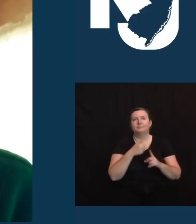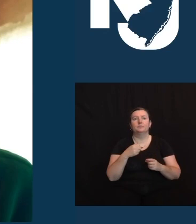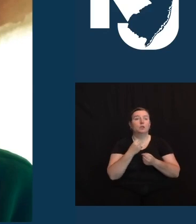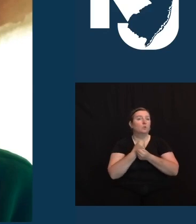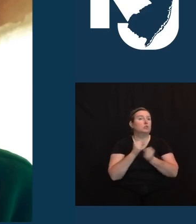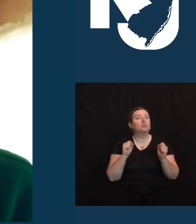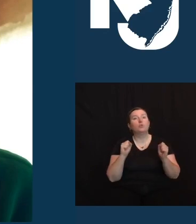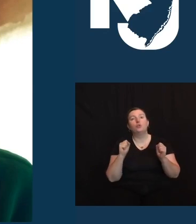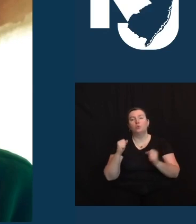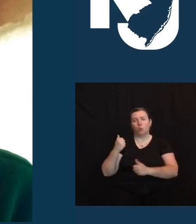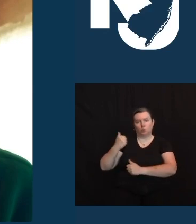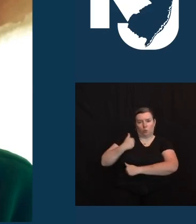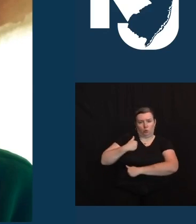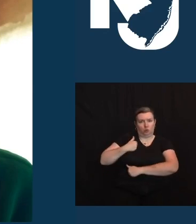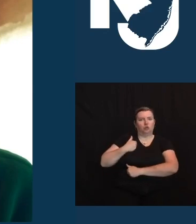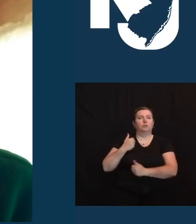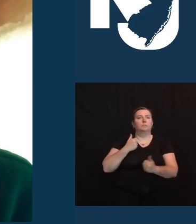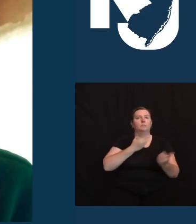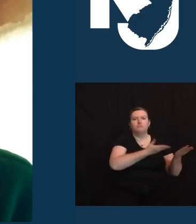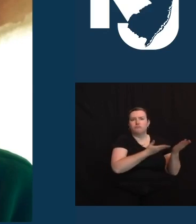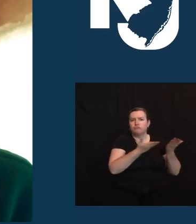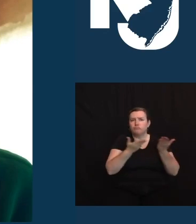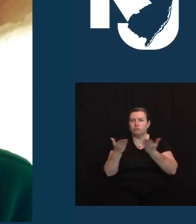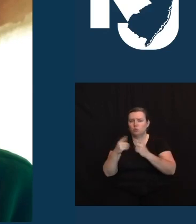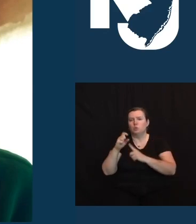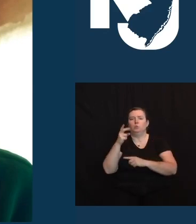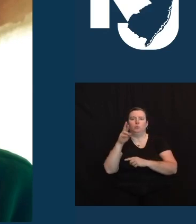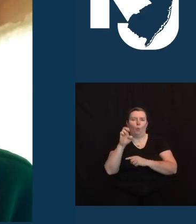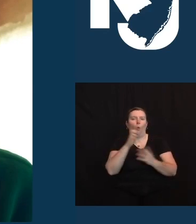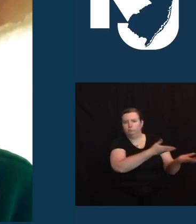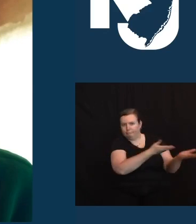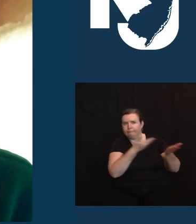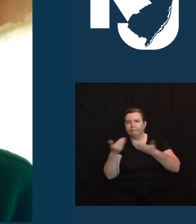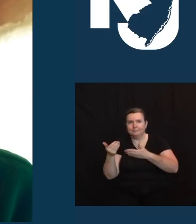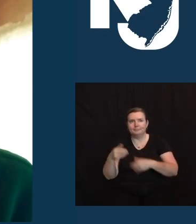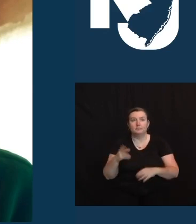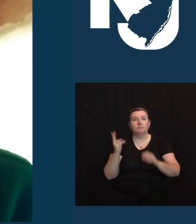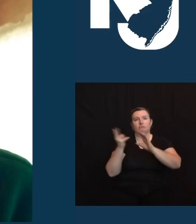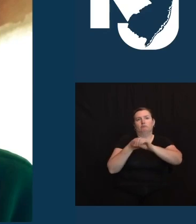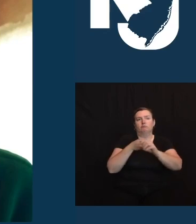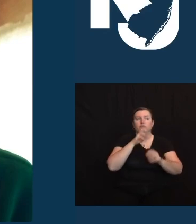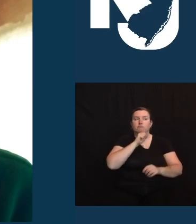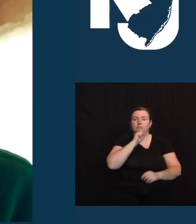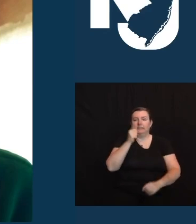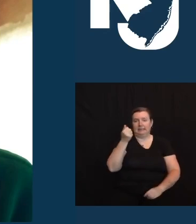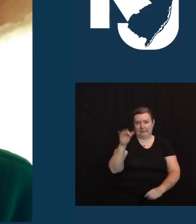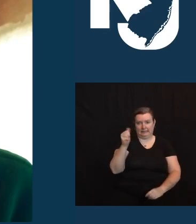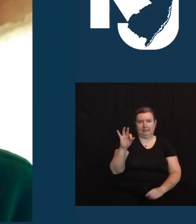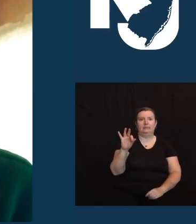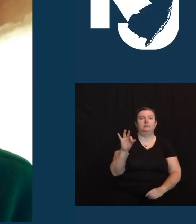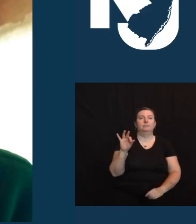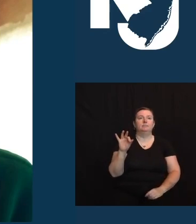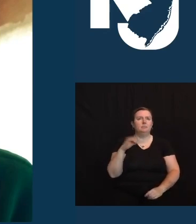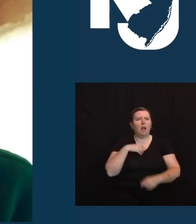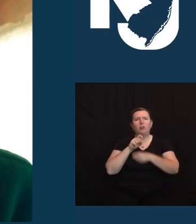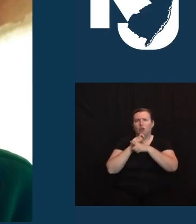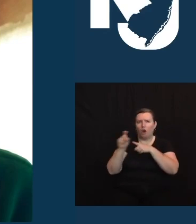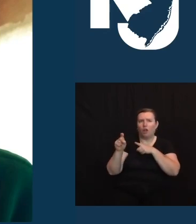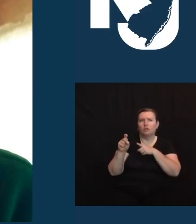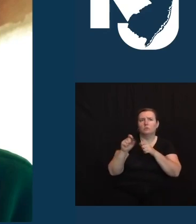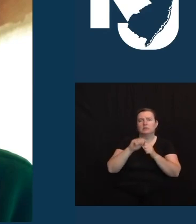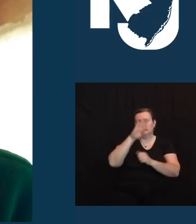his ship from the shorelines. By the way, Vincent was 19 at the time. I spoke to his son, Brian, about his dad yesterday,